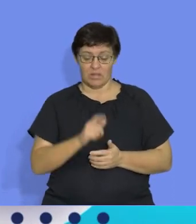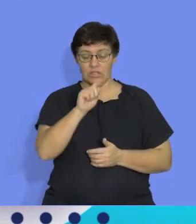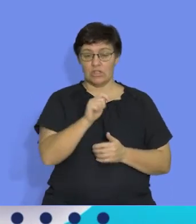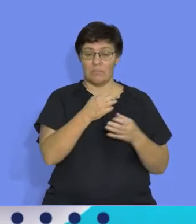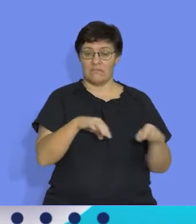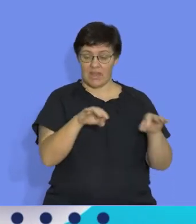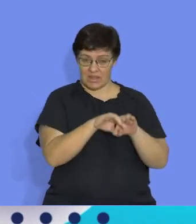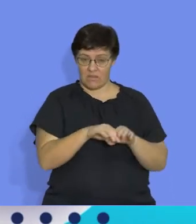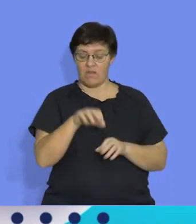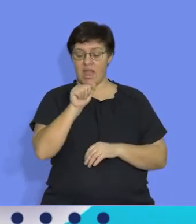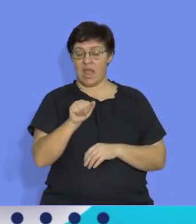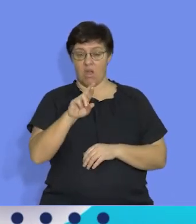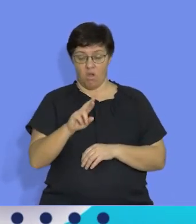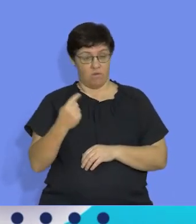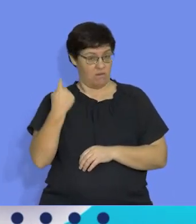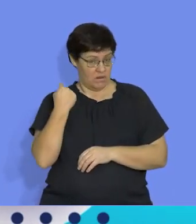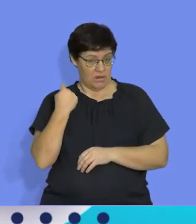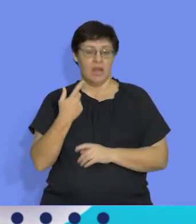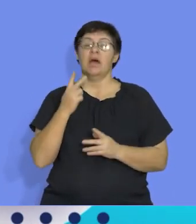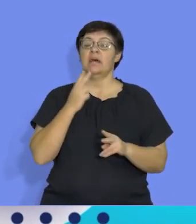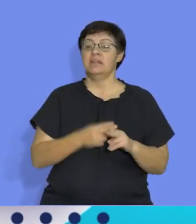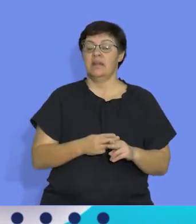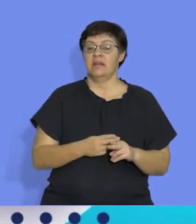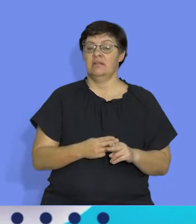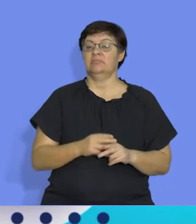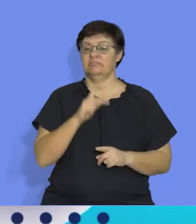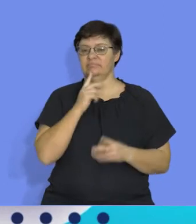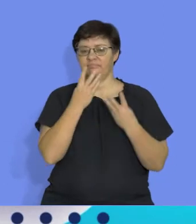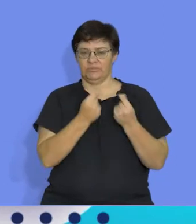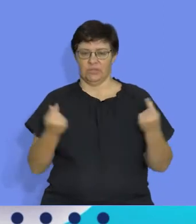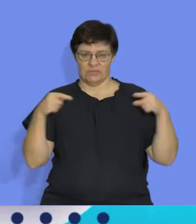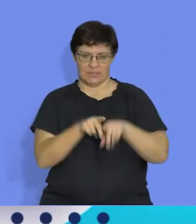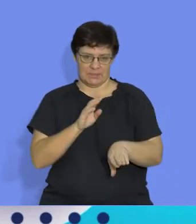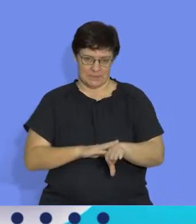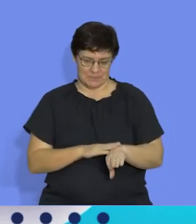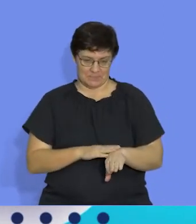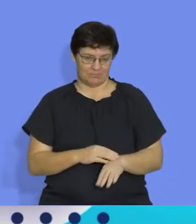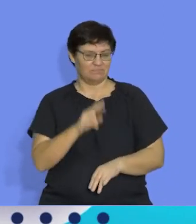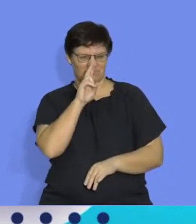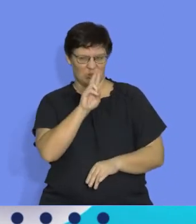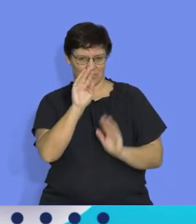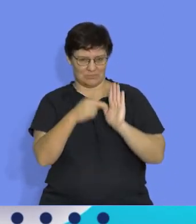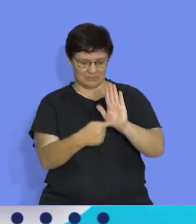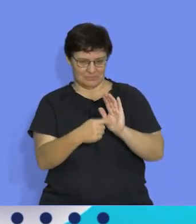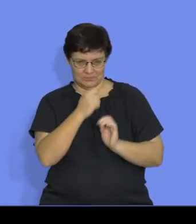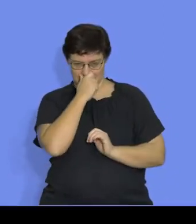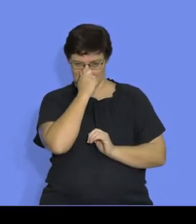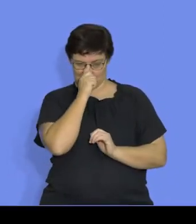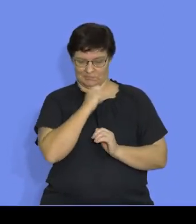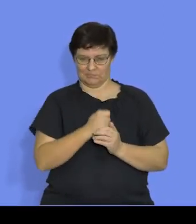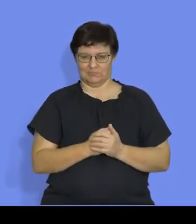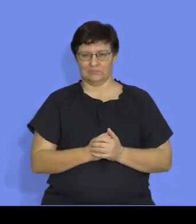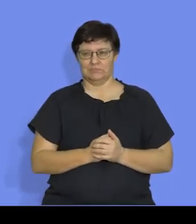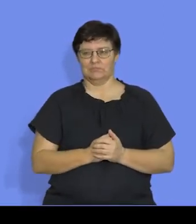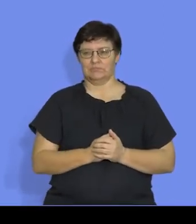values in terms of A and R behind me, and then we are going to solve simultaneously. Let's have a look at the board.